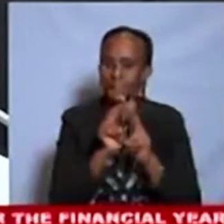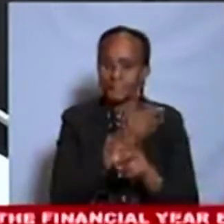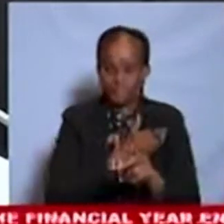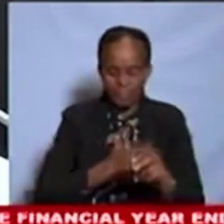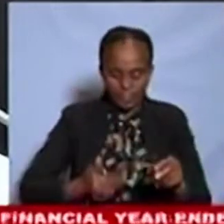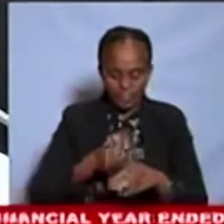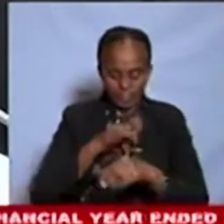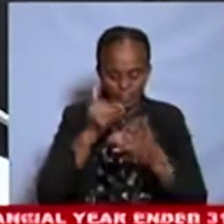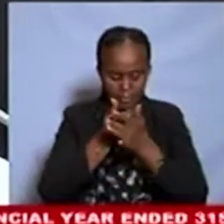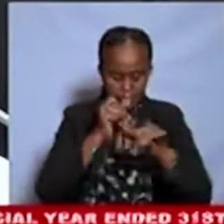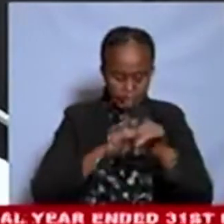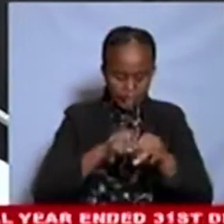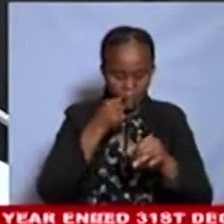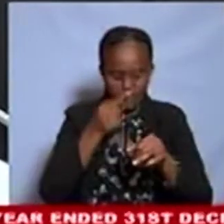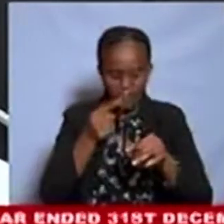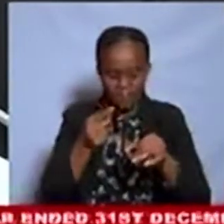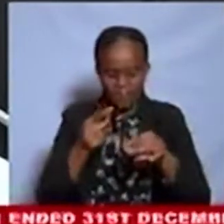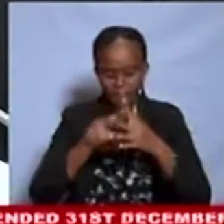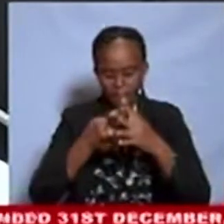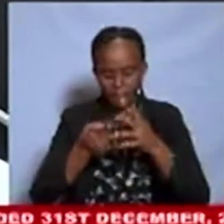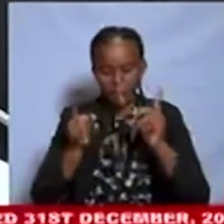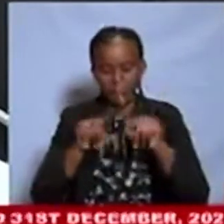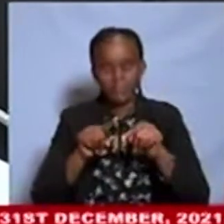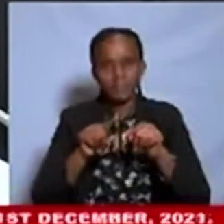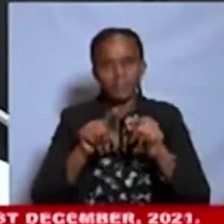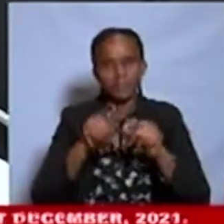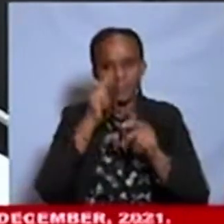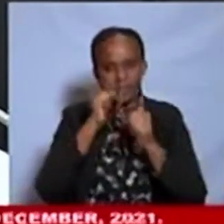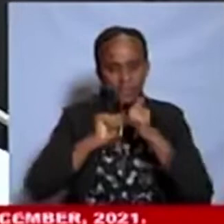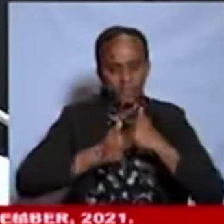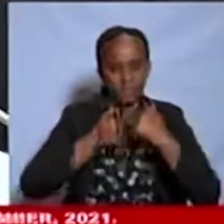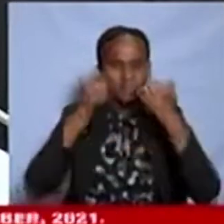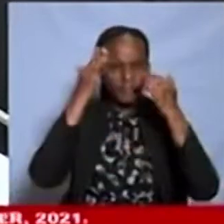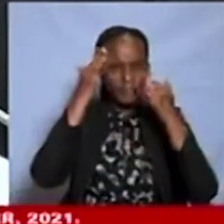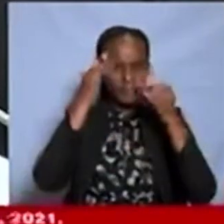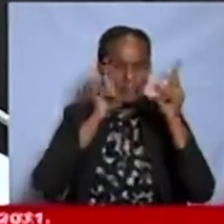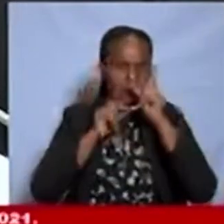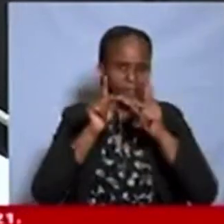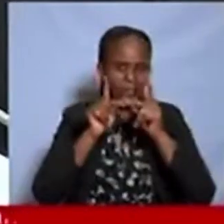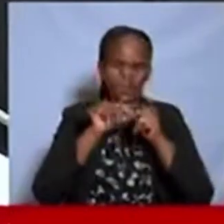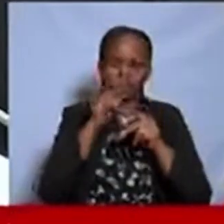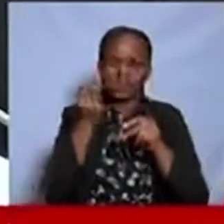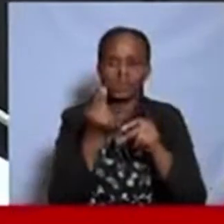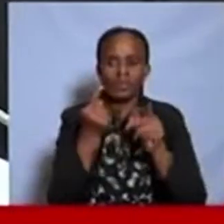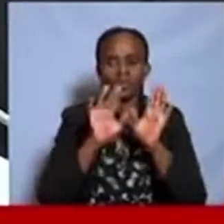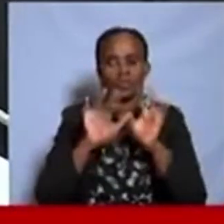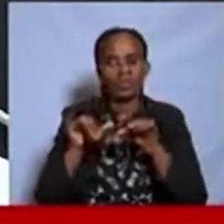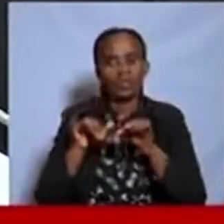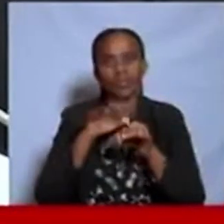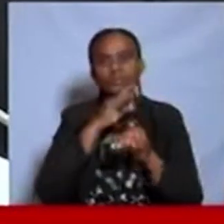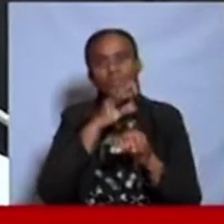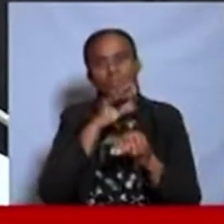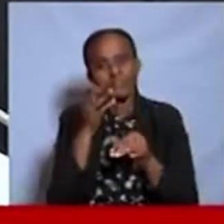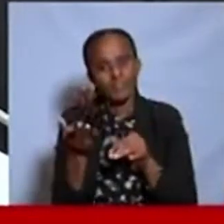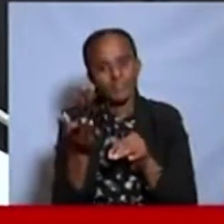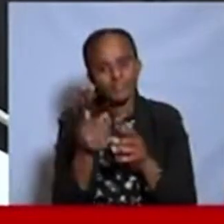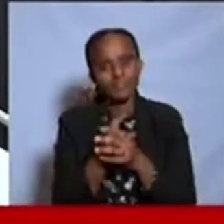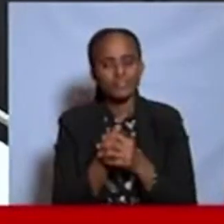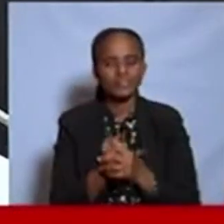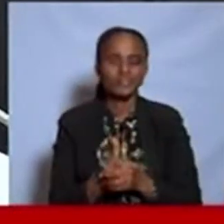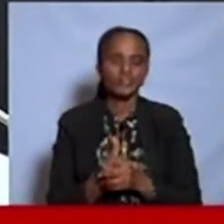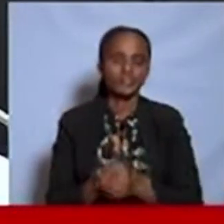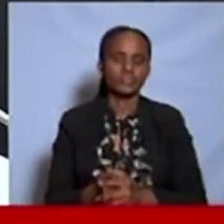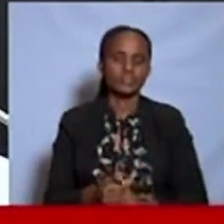management. All the time we say, when are we starting this? Because we realize that our people are not safe just to leave the garbage open like that.